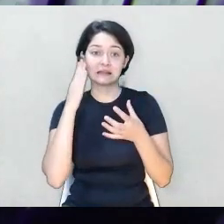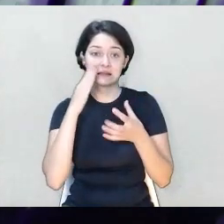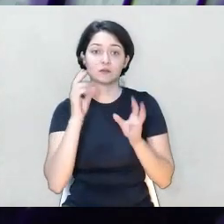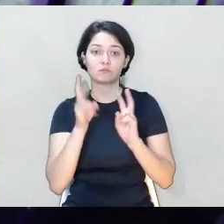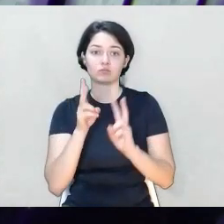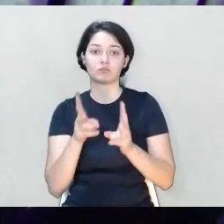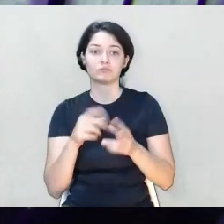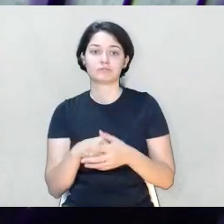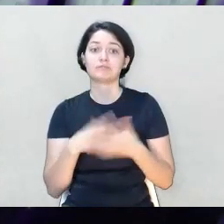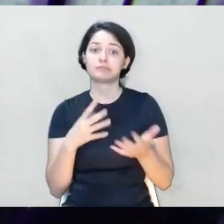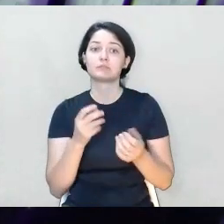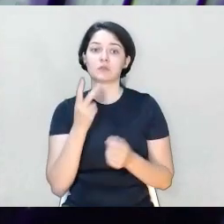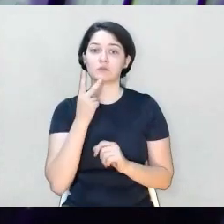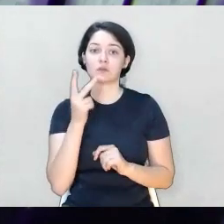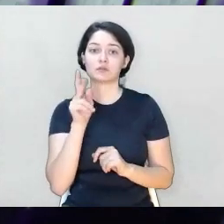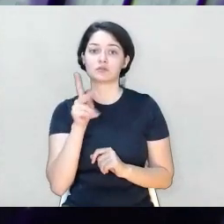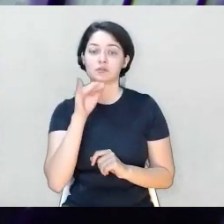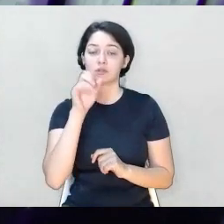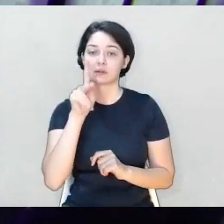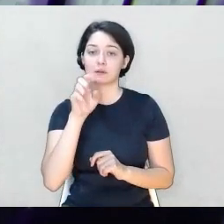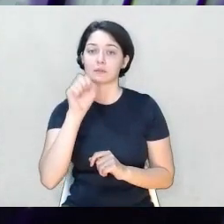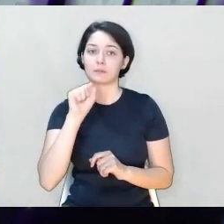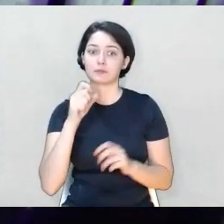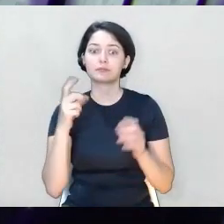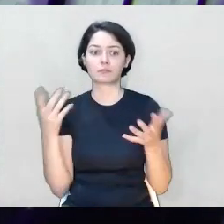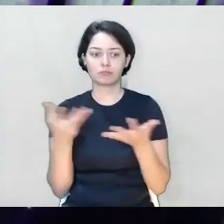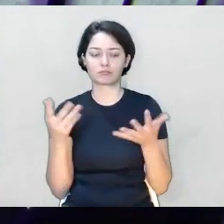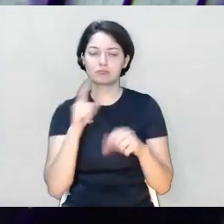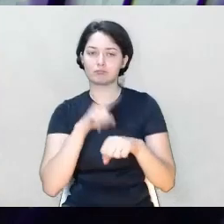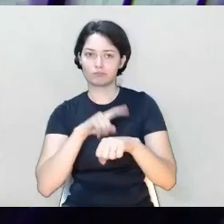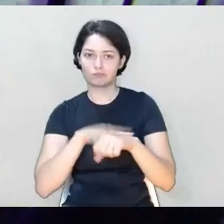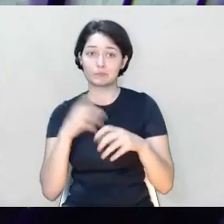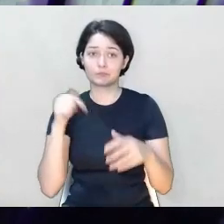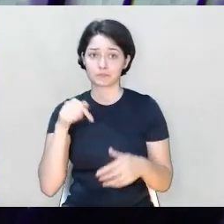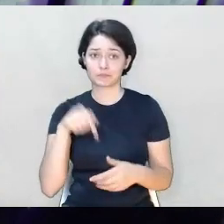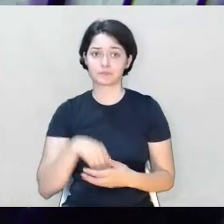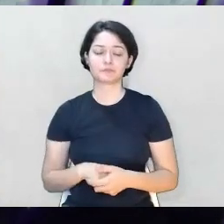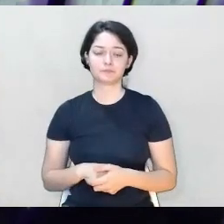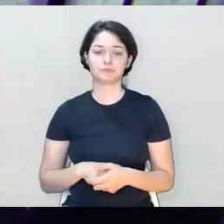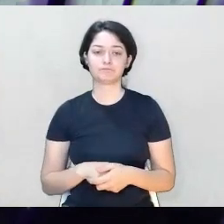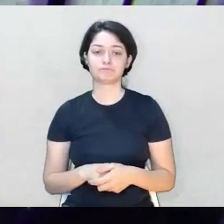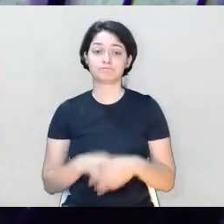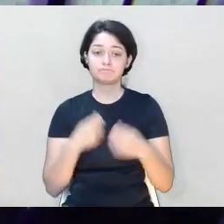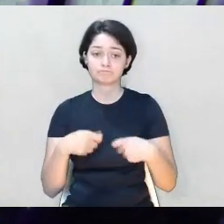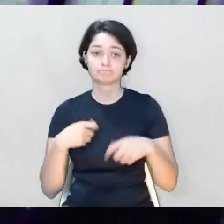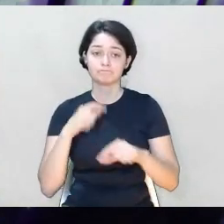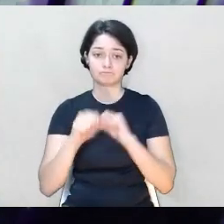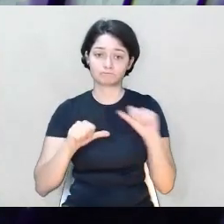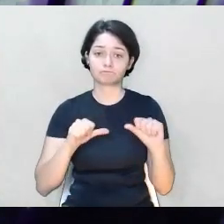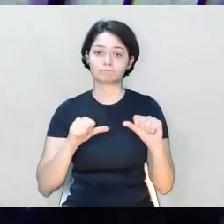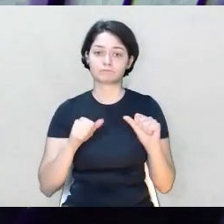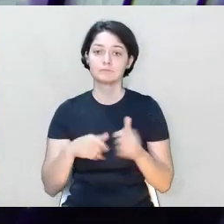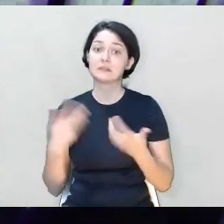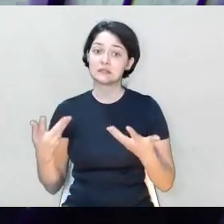I'm talking about it as a segment. I'm talking about hyper, I'm talking about real time, so that my experience should change in real time. And